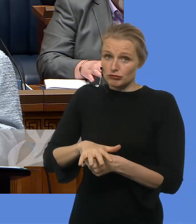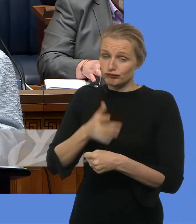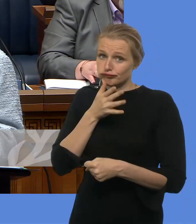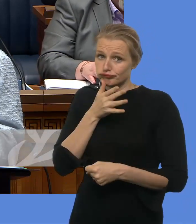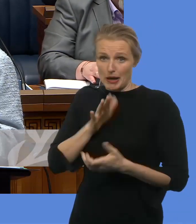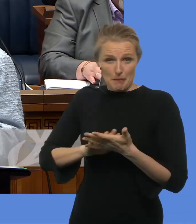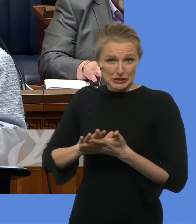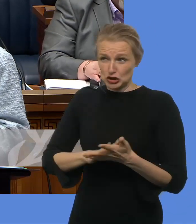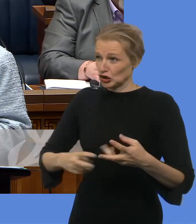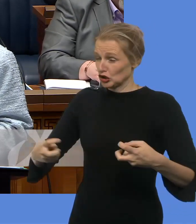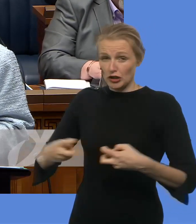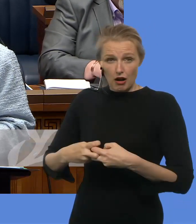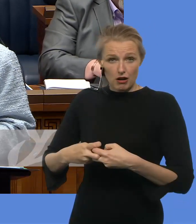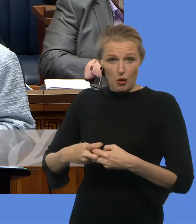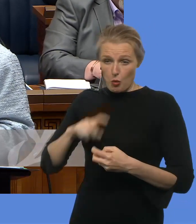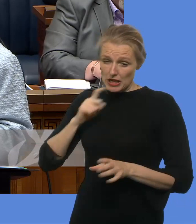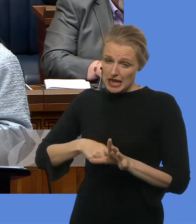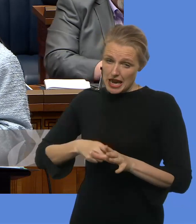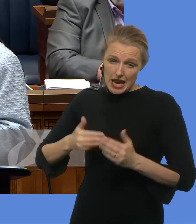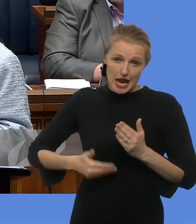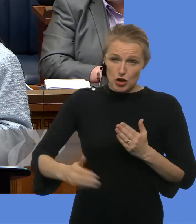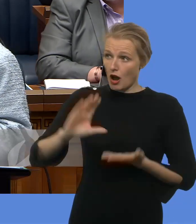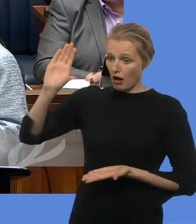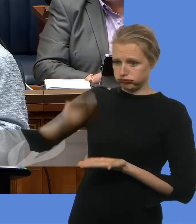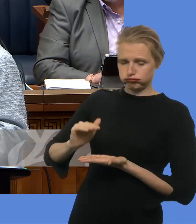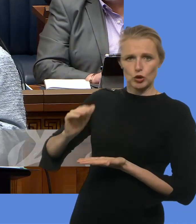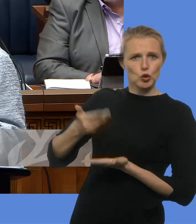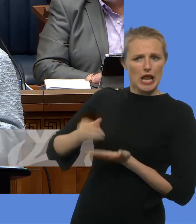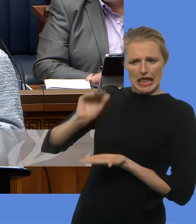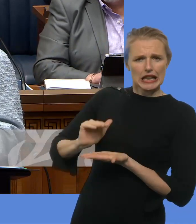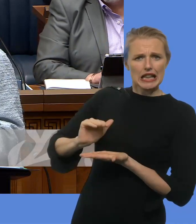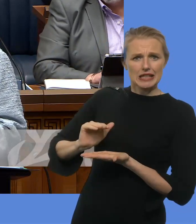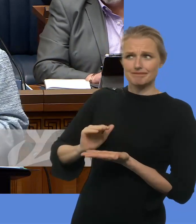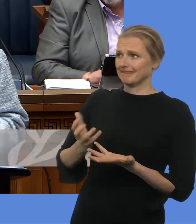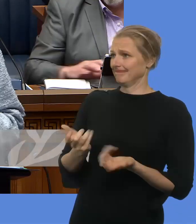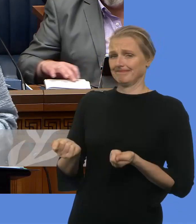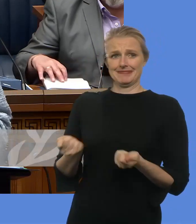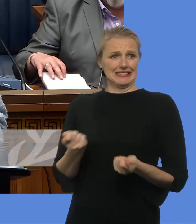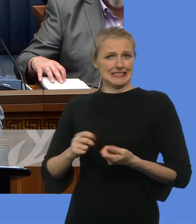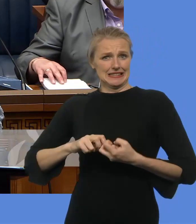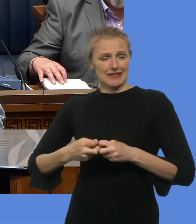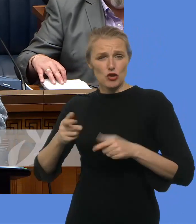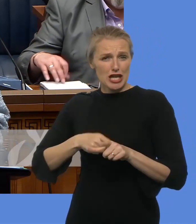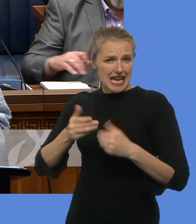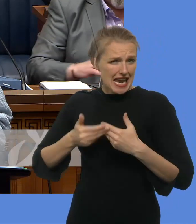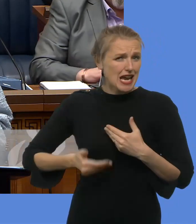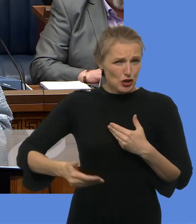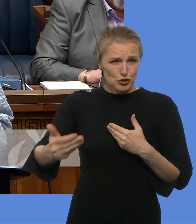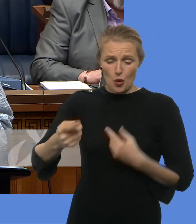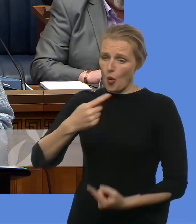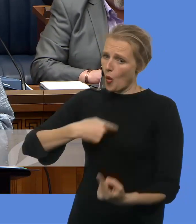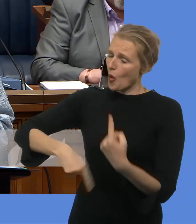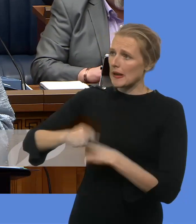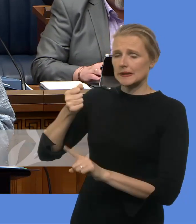trapped below our level of need for a number of years, which effectively creates a fiscal ceiling rather than a fiscal floor, which is what all parties have been